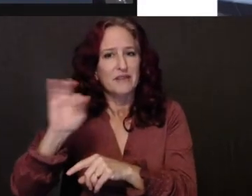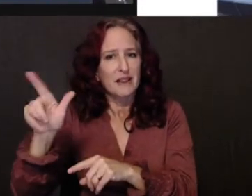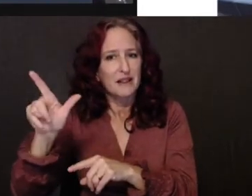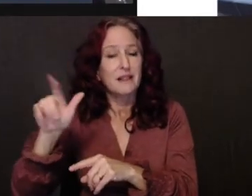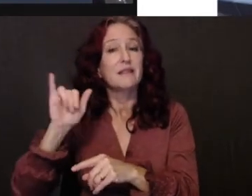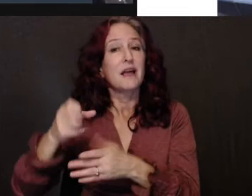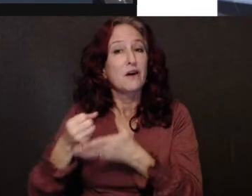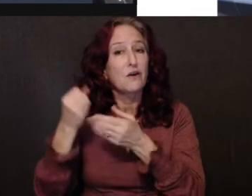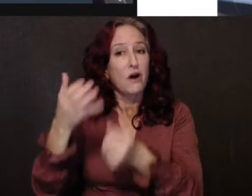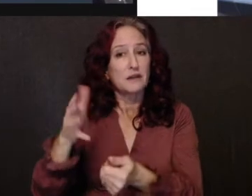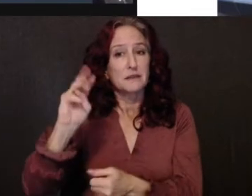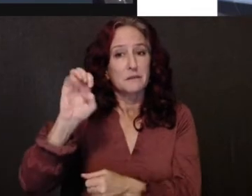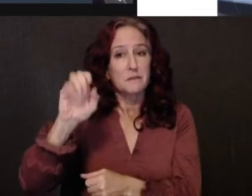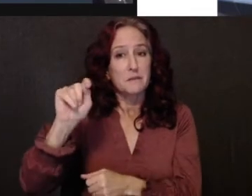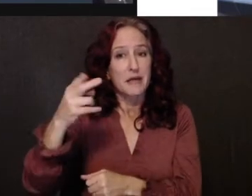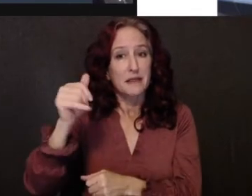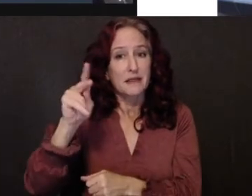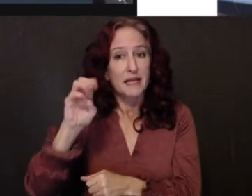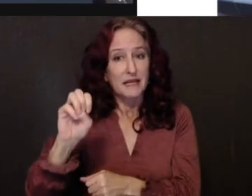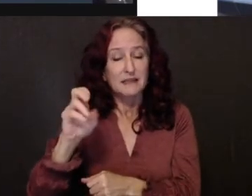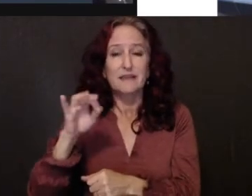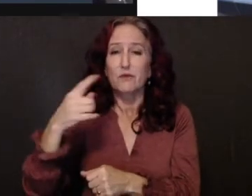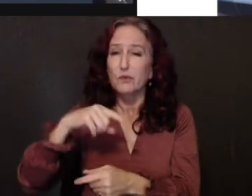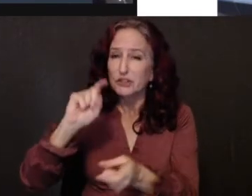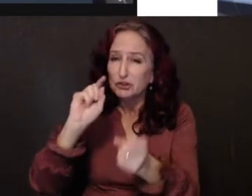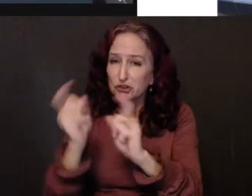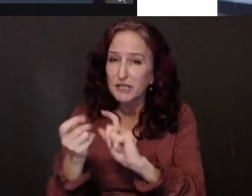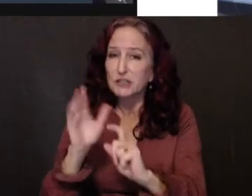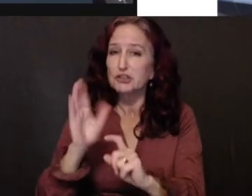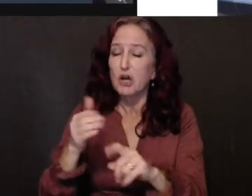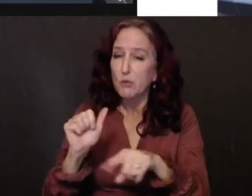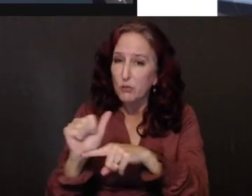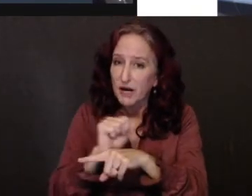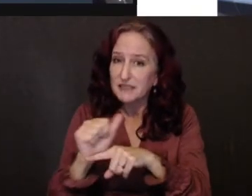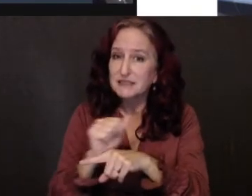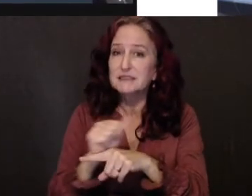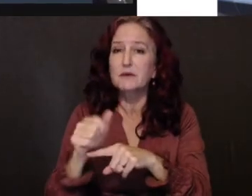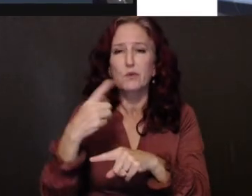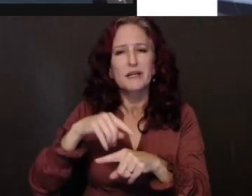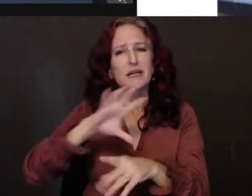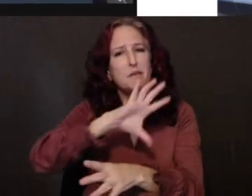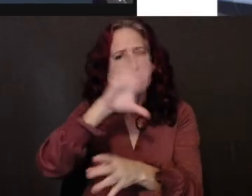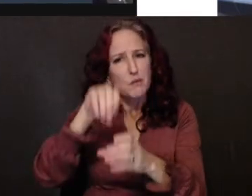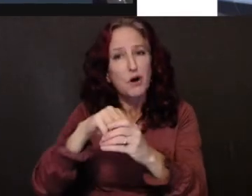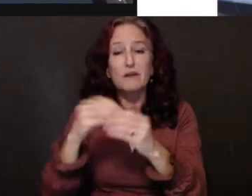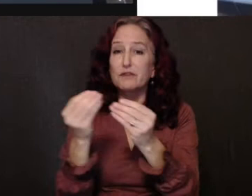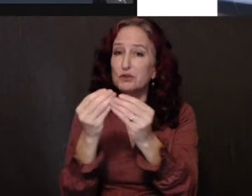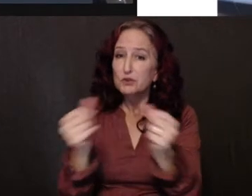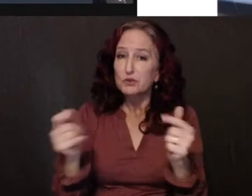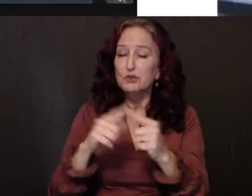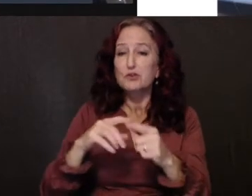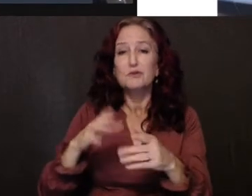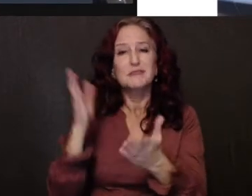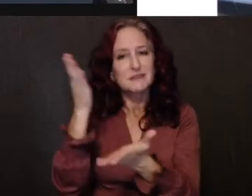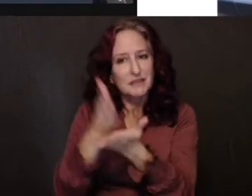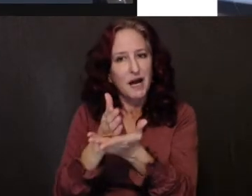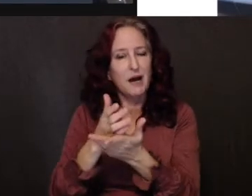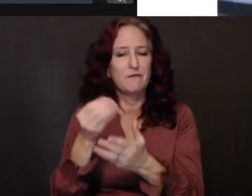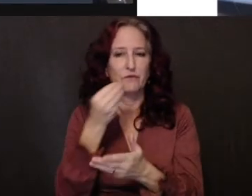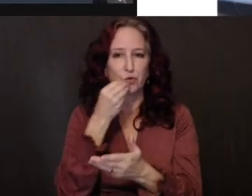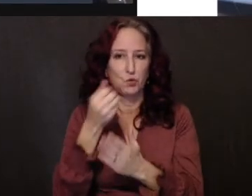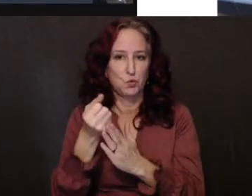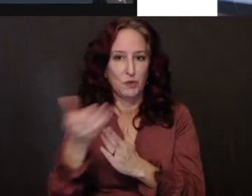landfills, releasing a greenhouse gas that we call methane. With small changes to our daily behaviors and practices in the kitchen, we can all be part